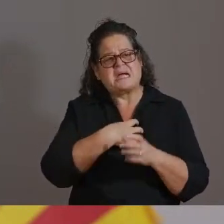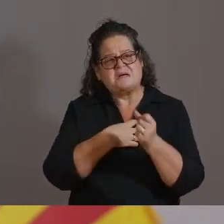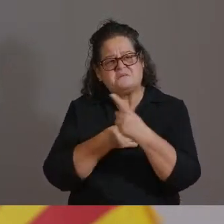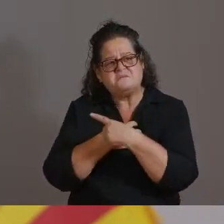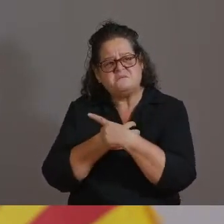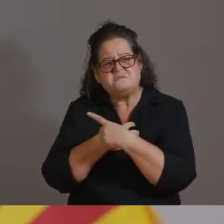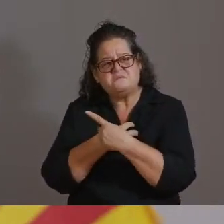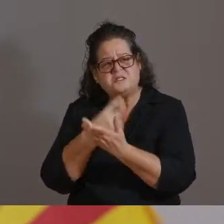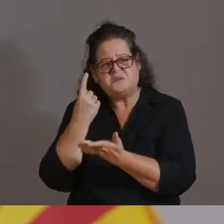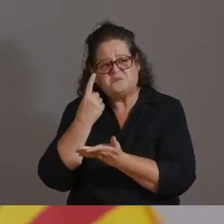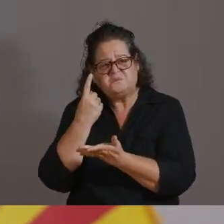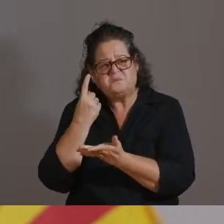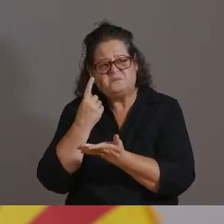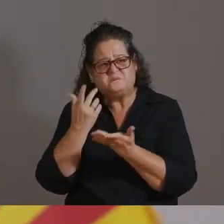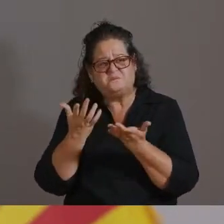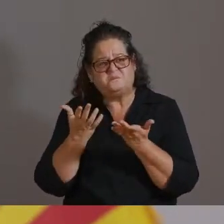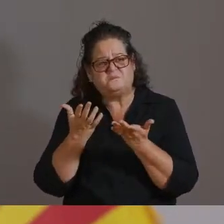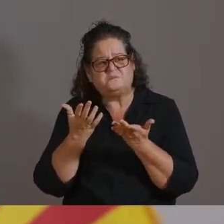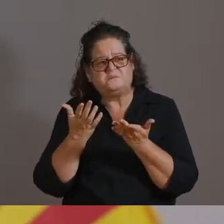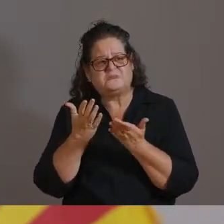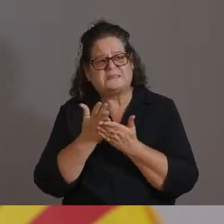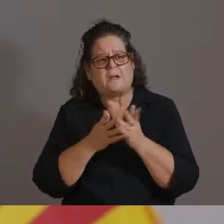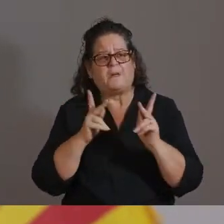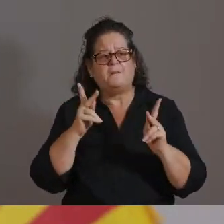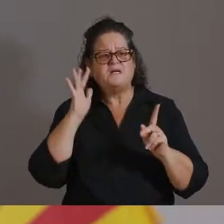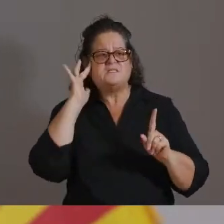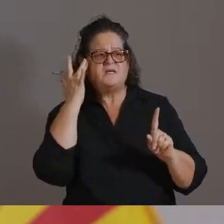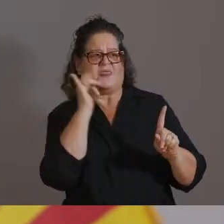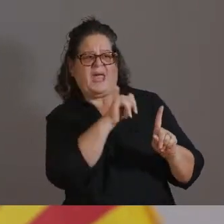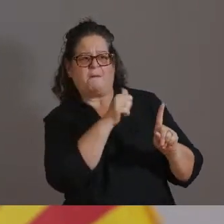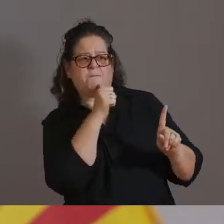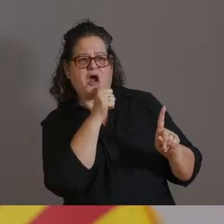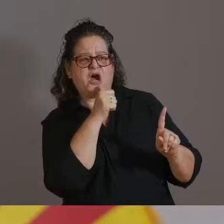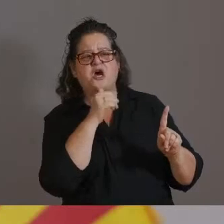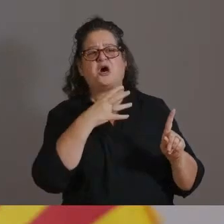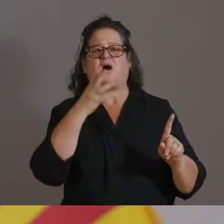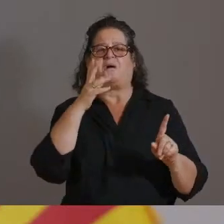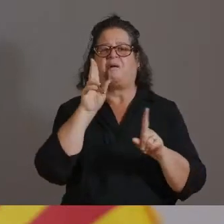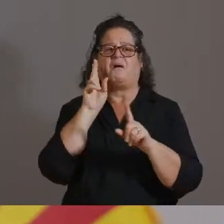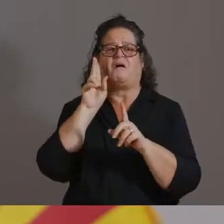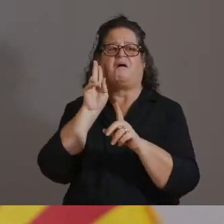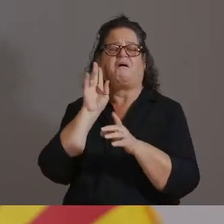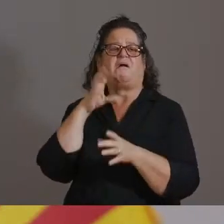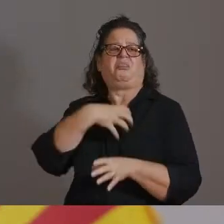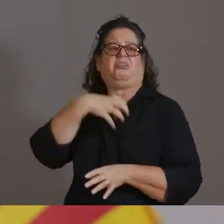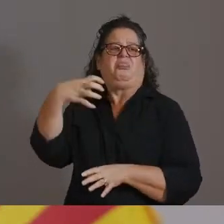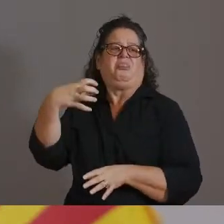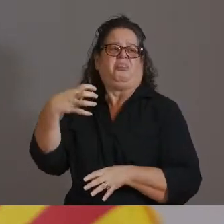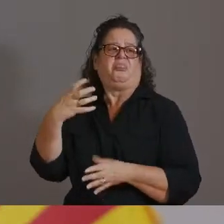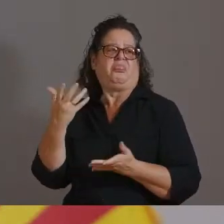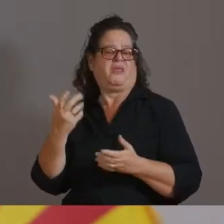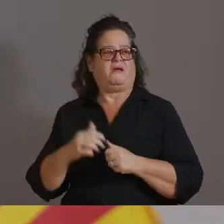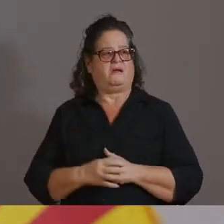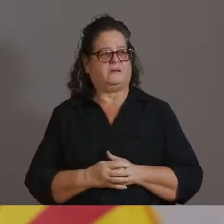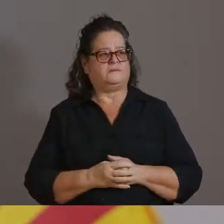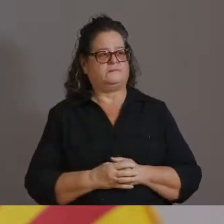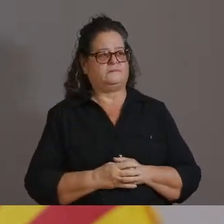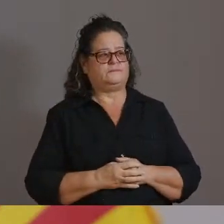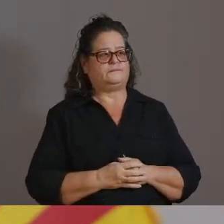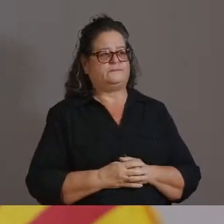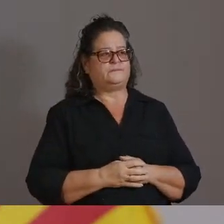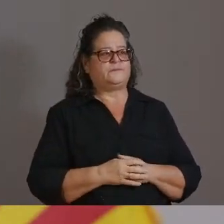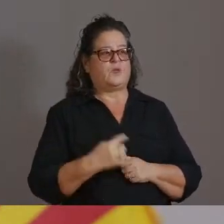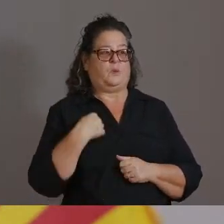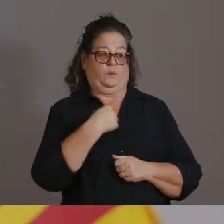some of them just nuisance complaints at this point, or are they all valid? So we've been reviewing about, I think we've received